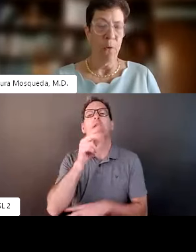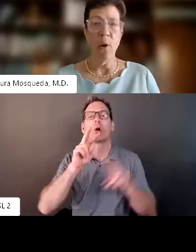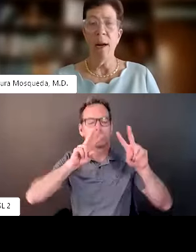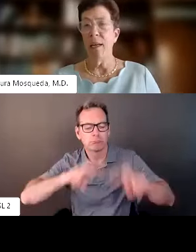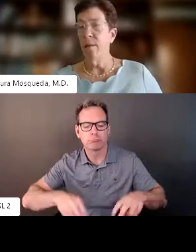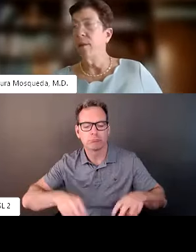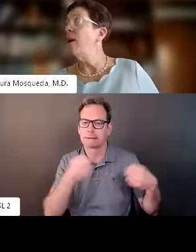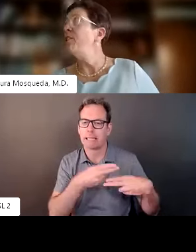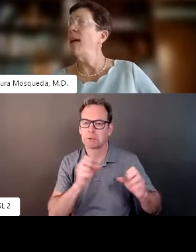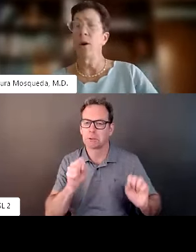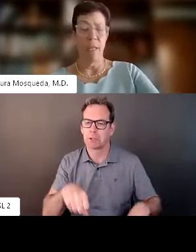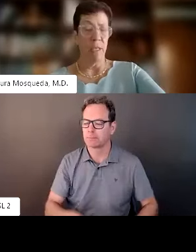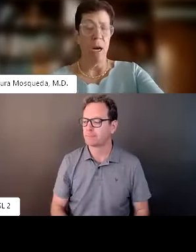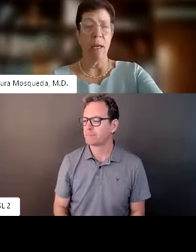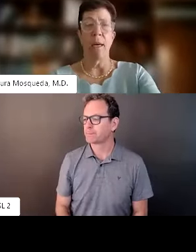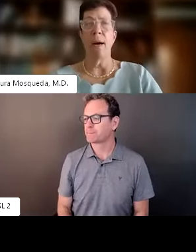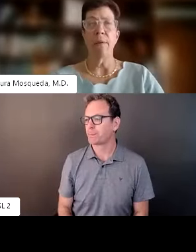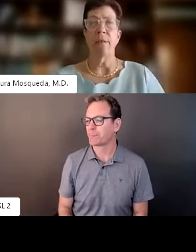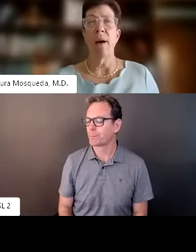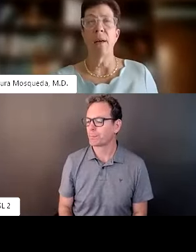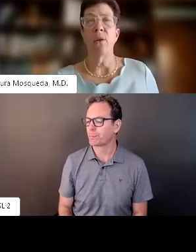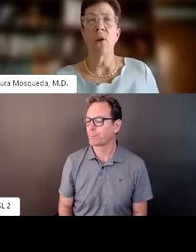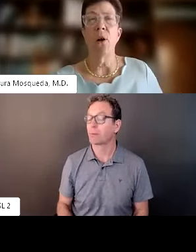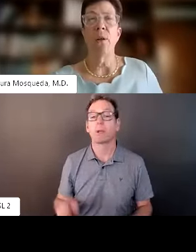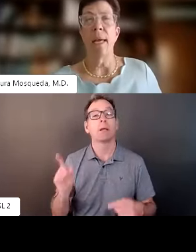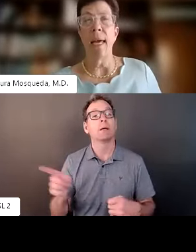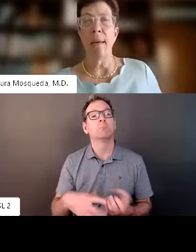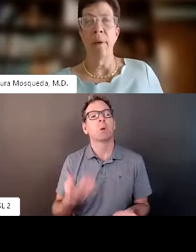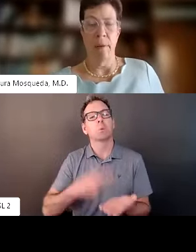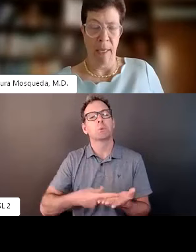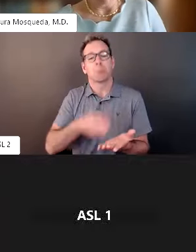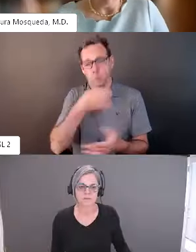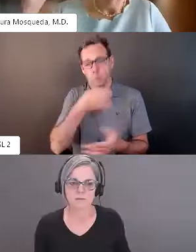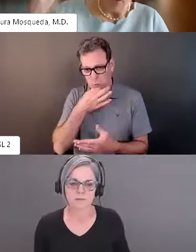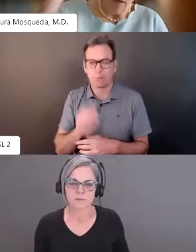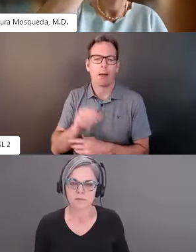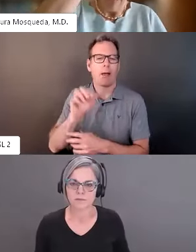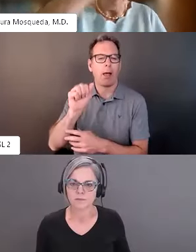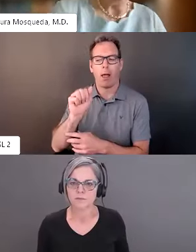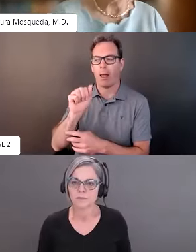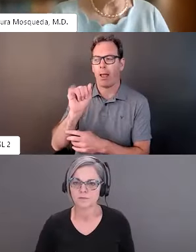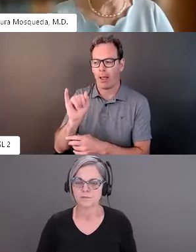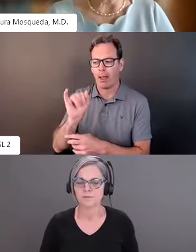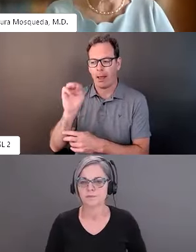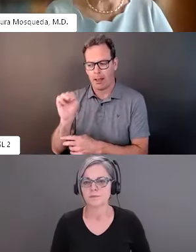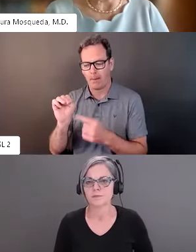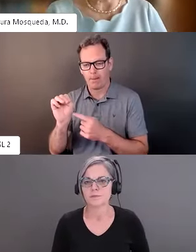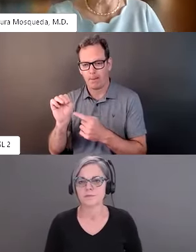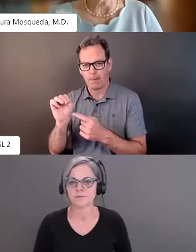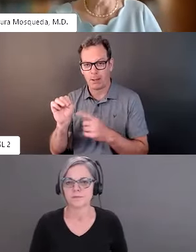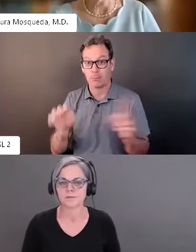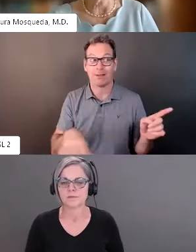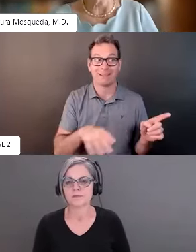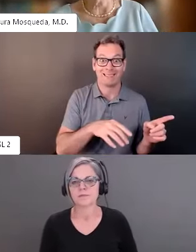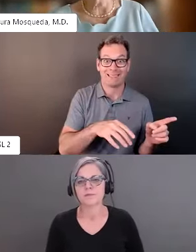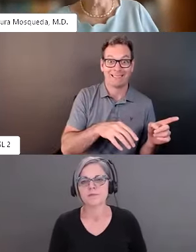So before I launch now into talking about this model called AIM, again, not the AIM that Lori Weeks, Dr. Weiss is going to